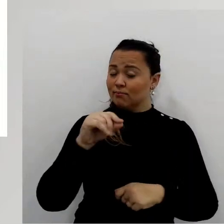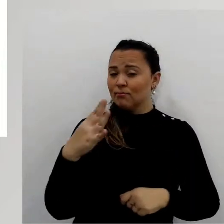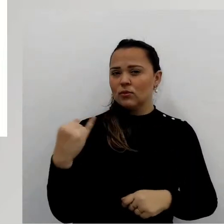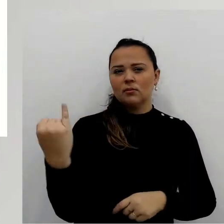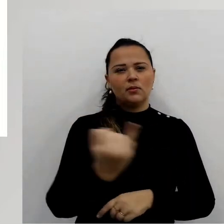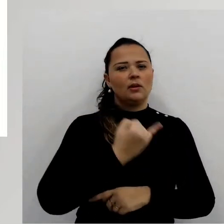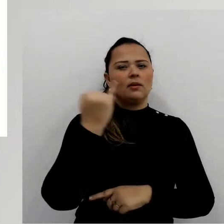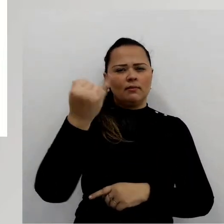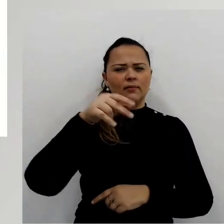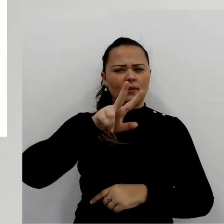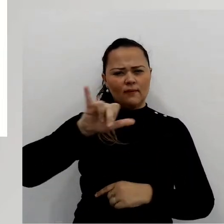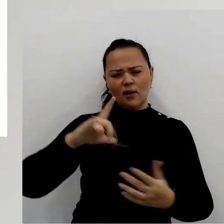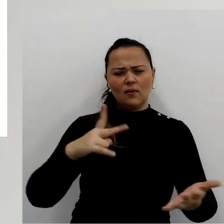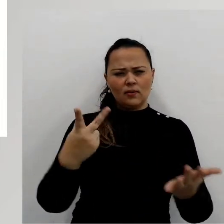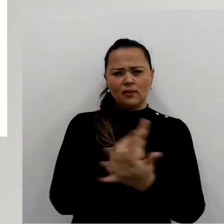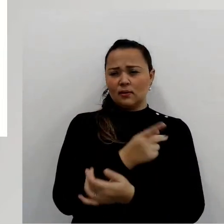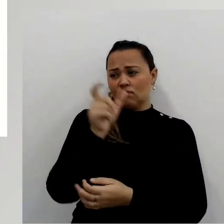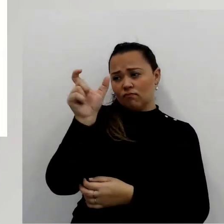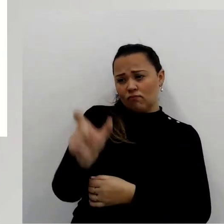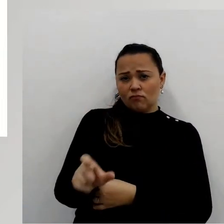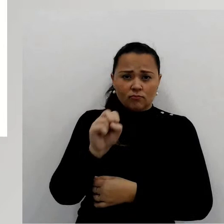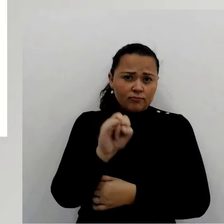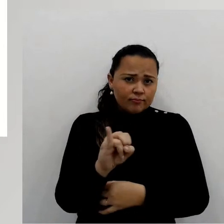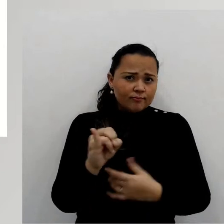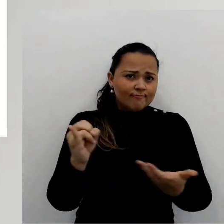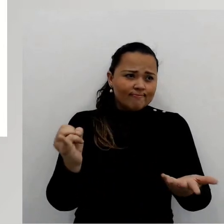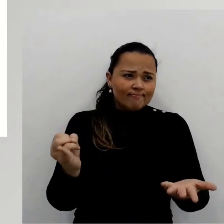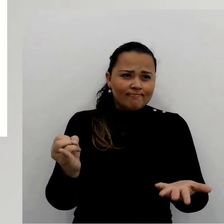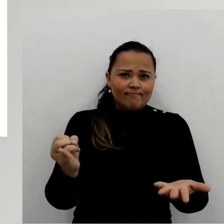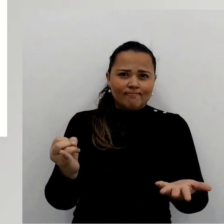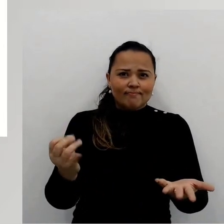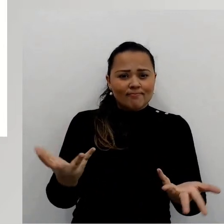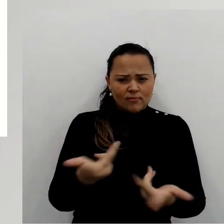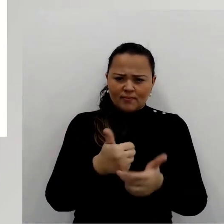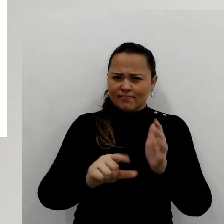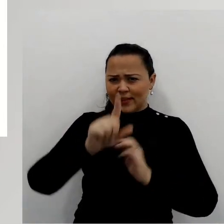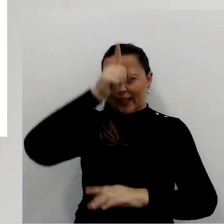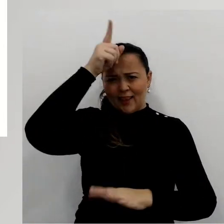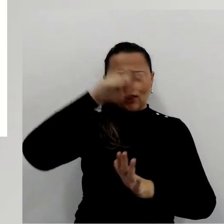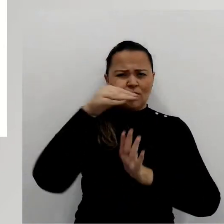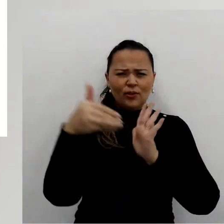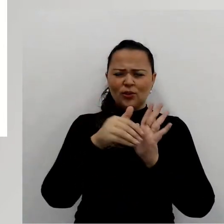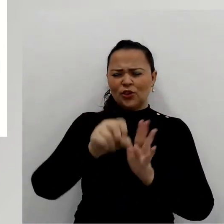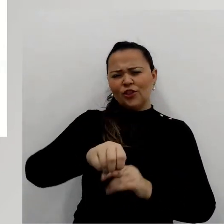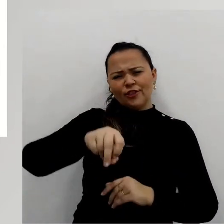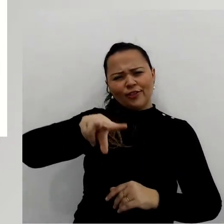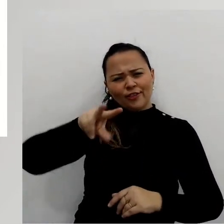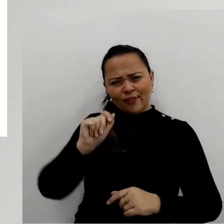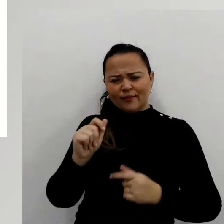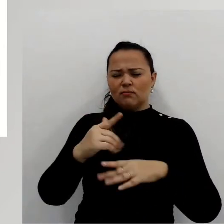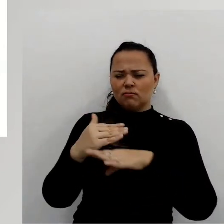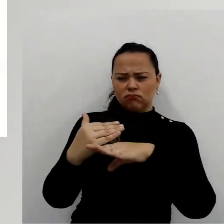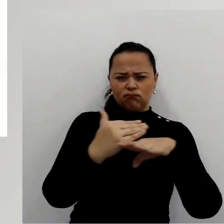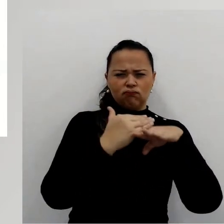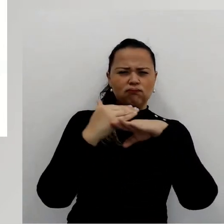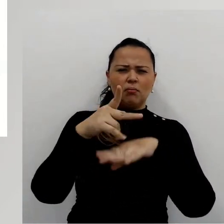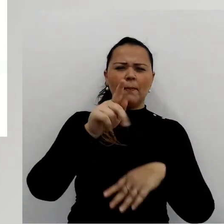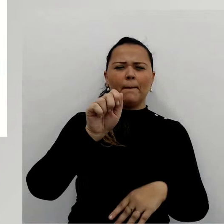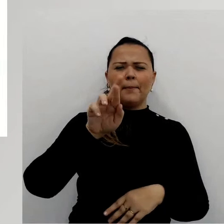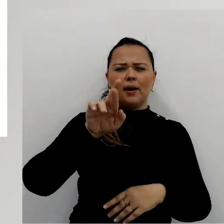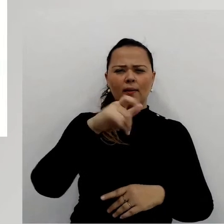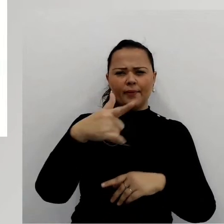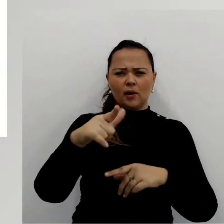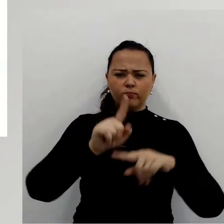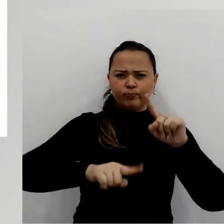forward. And it's going to create a whole new standard of structure for business. So as we look at it,